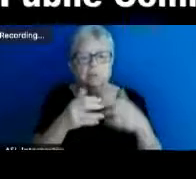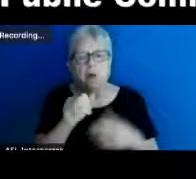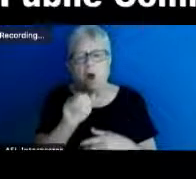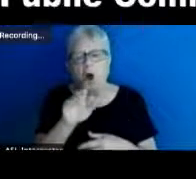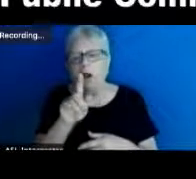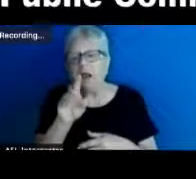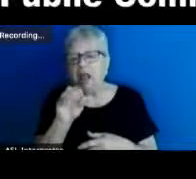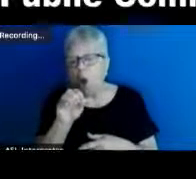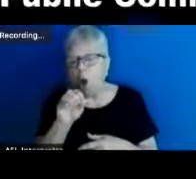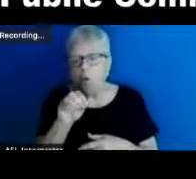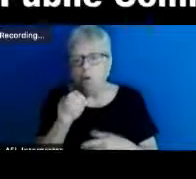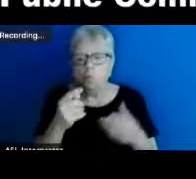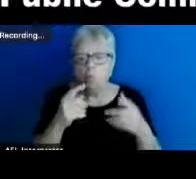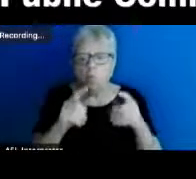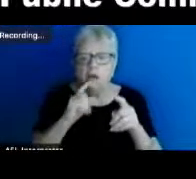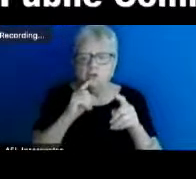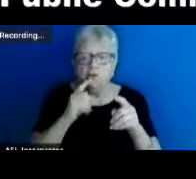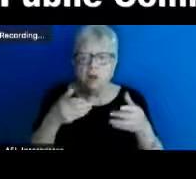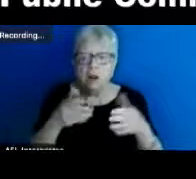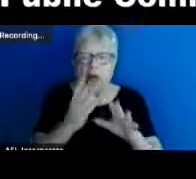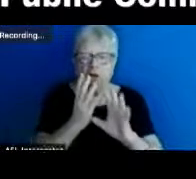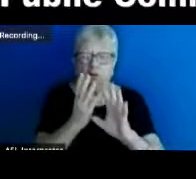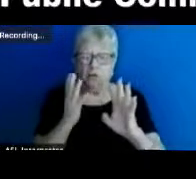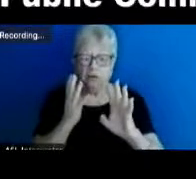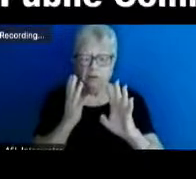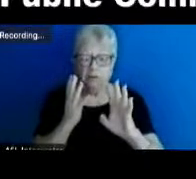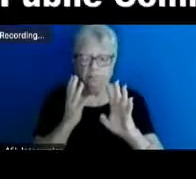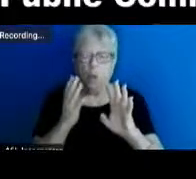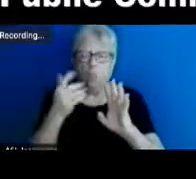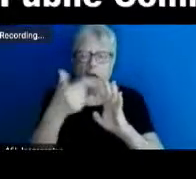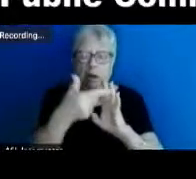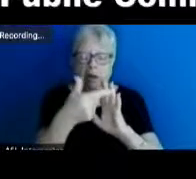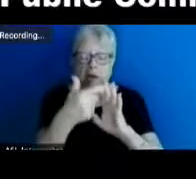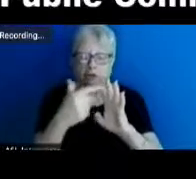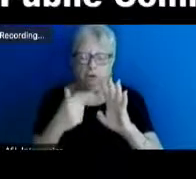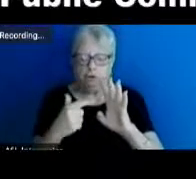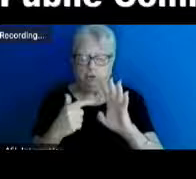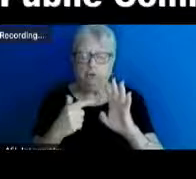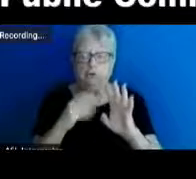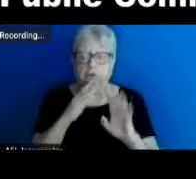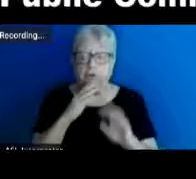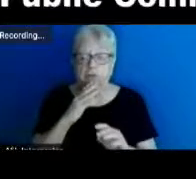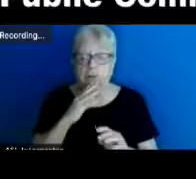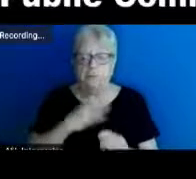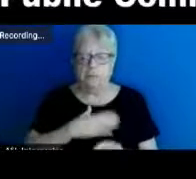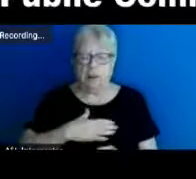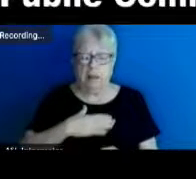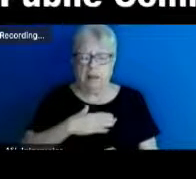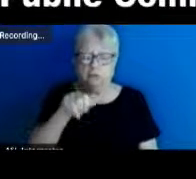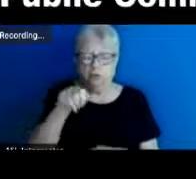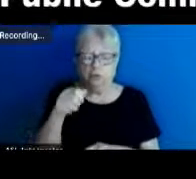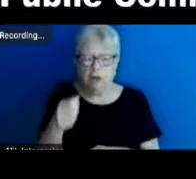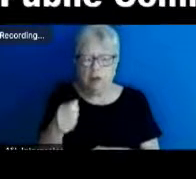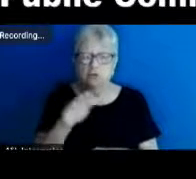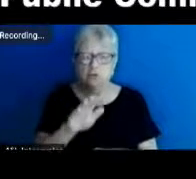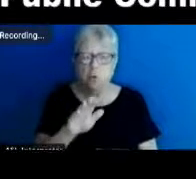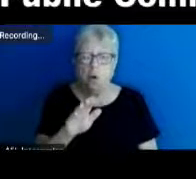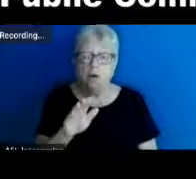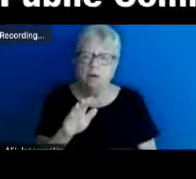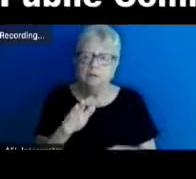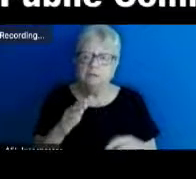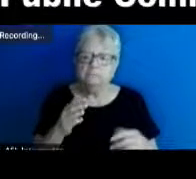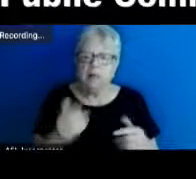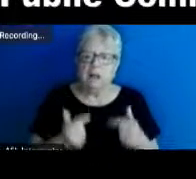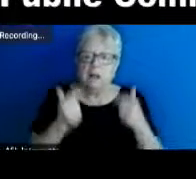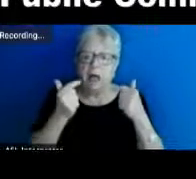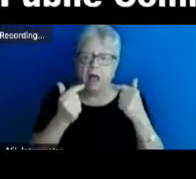you're waiting in the queue, be alert for when it is your turn to speak, and again, please turn down the live stream volume. And there are no